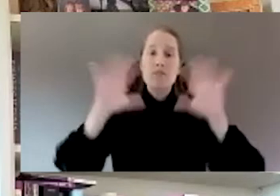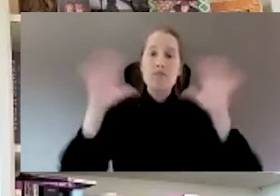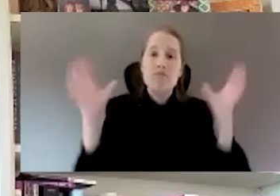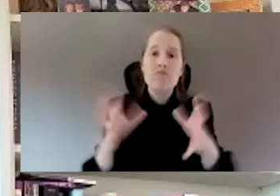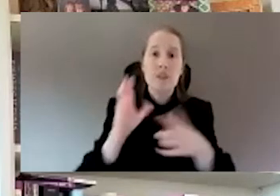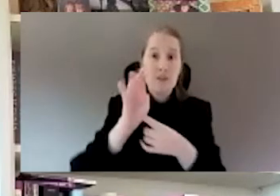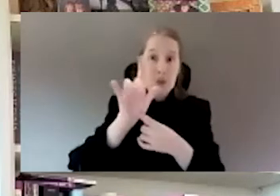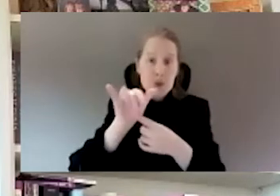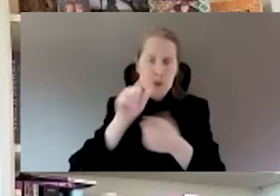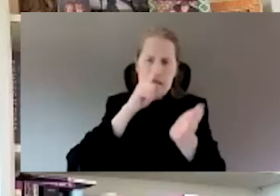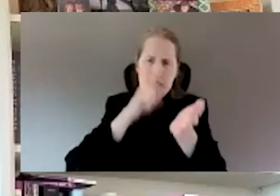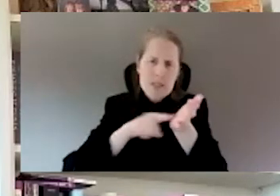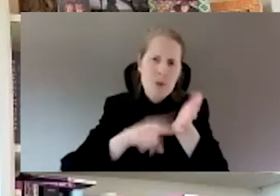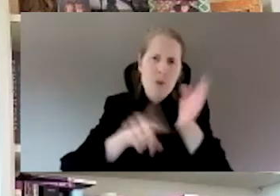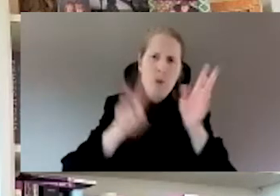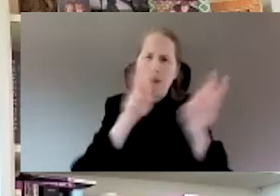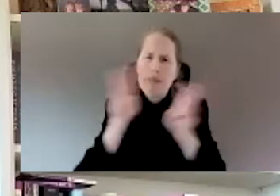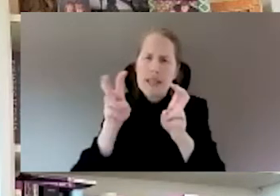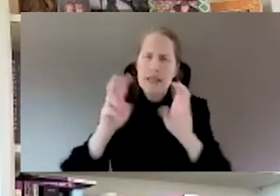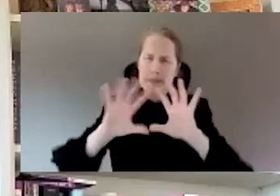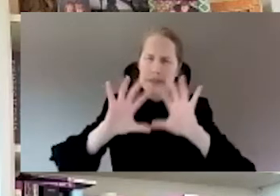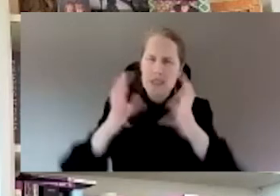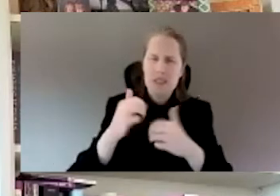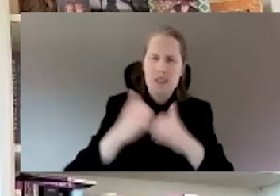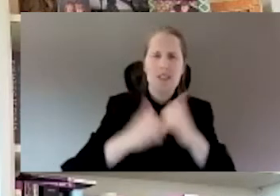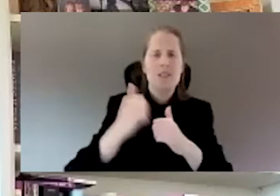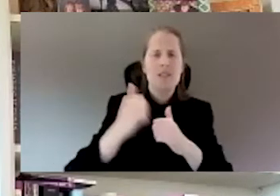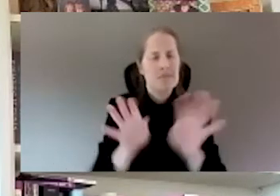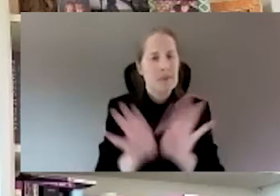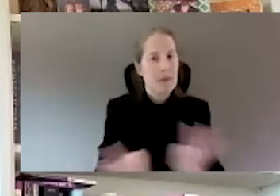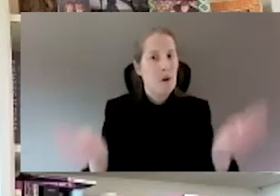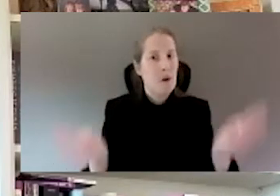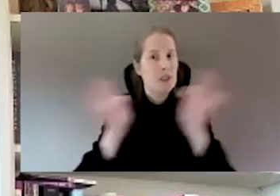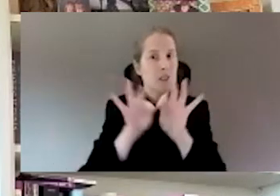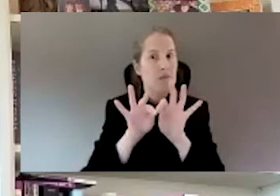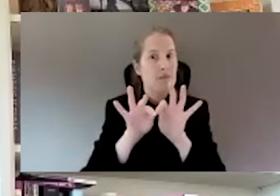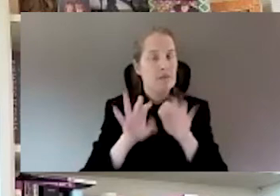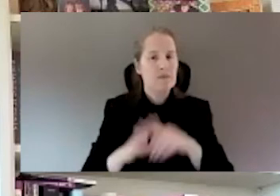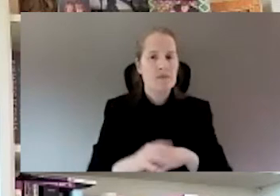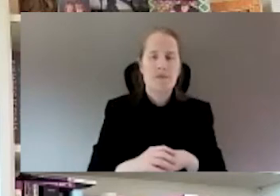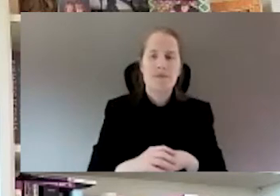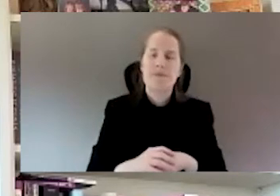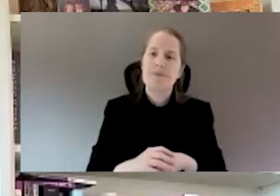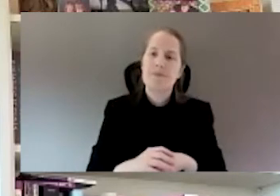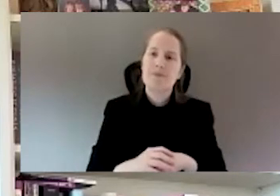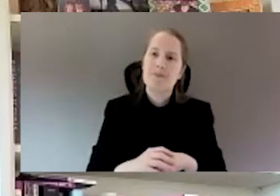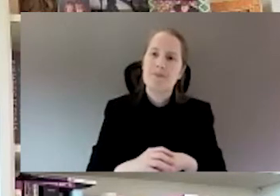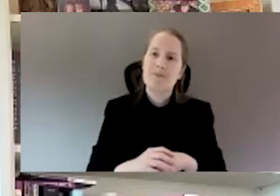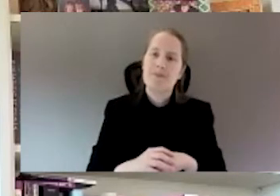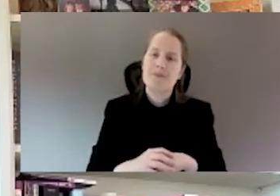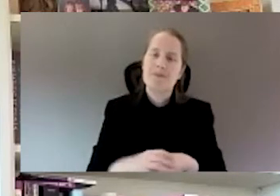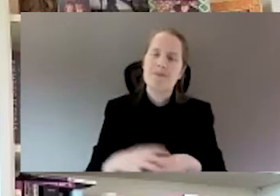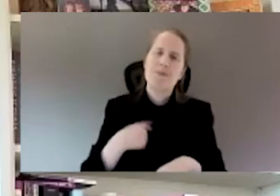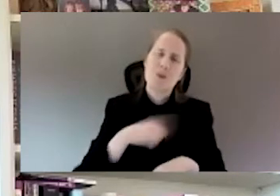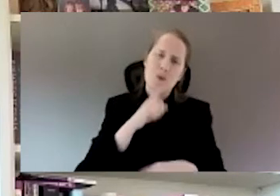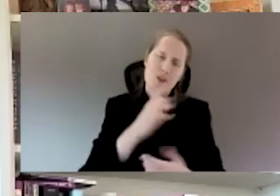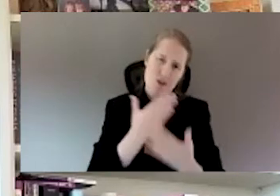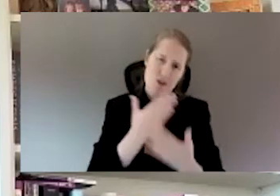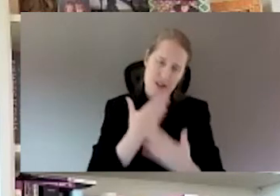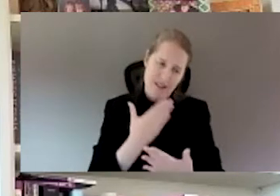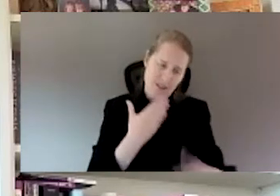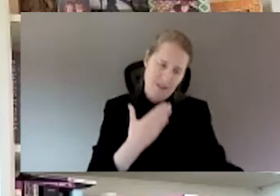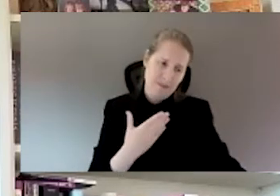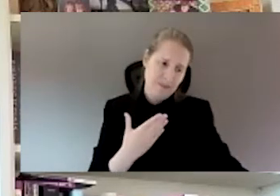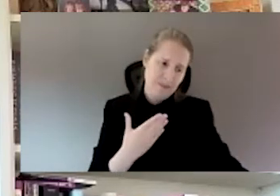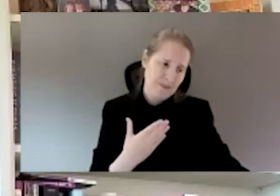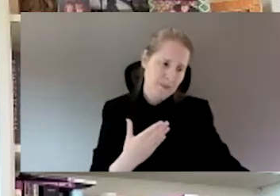and constructs is vitally important. We are grateful for the support of our